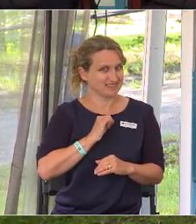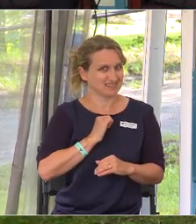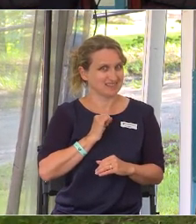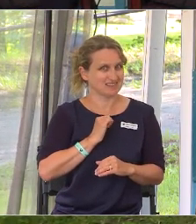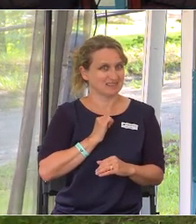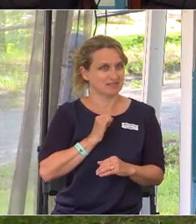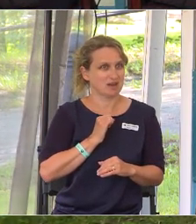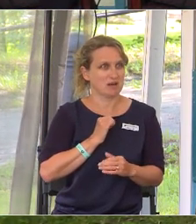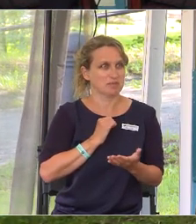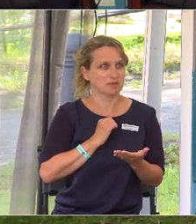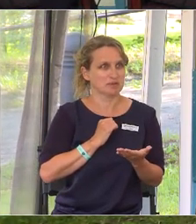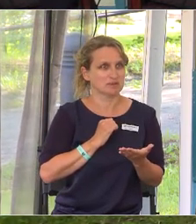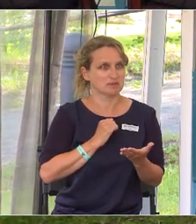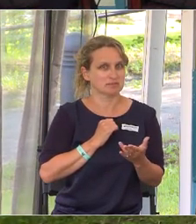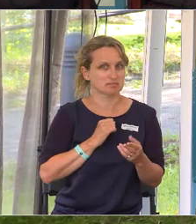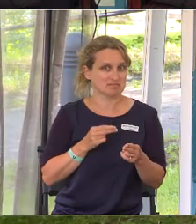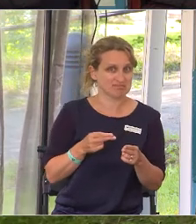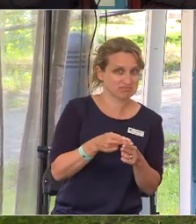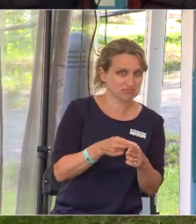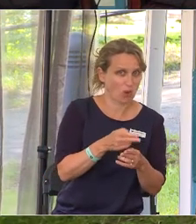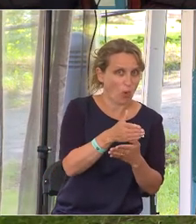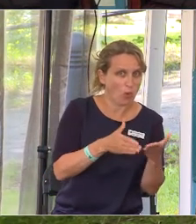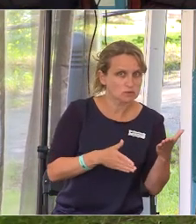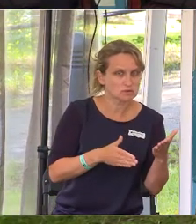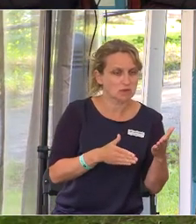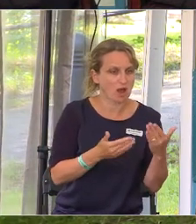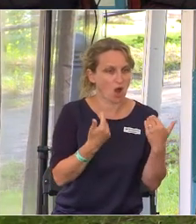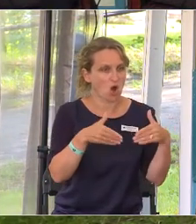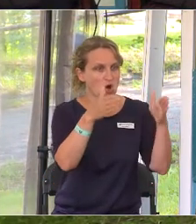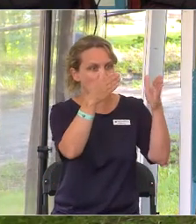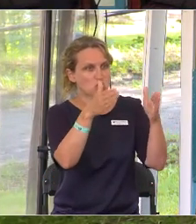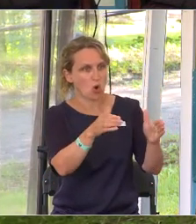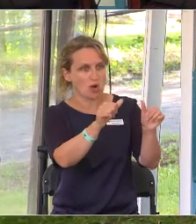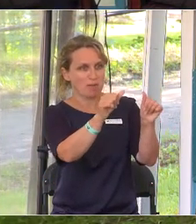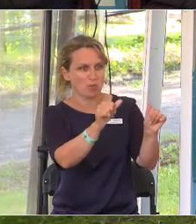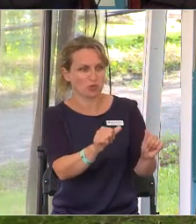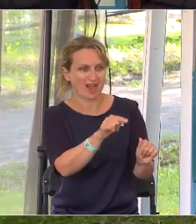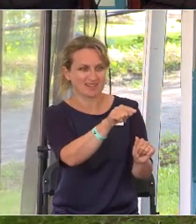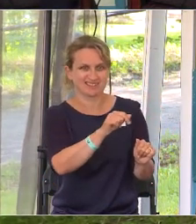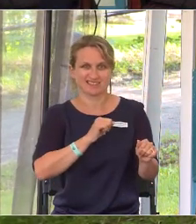Thank you.